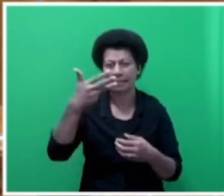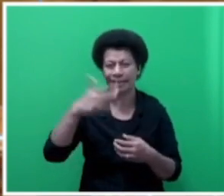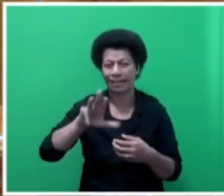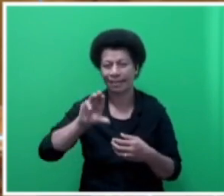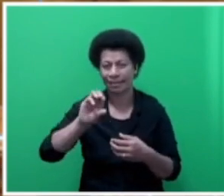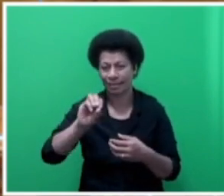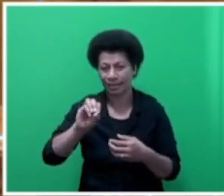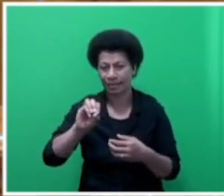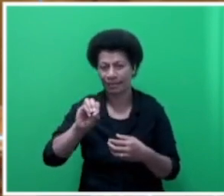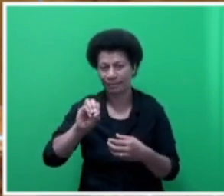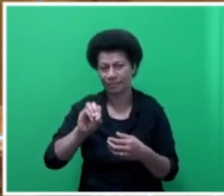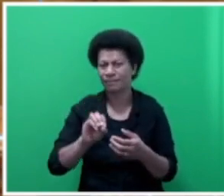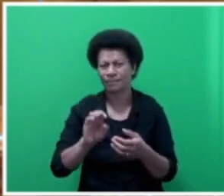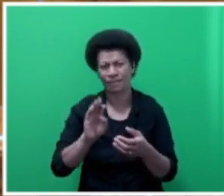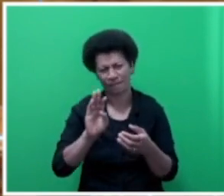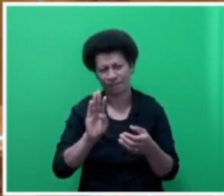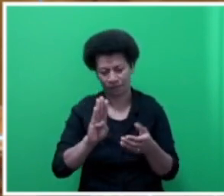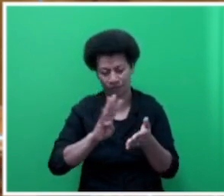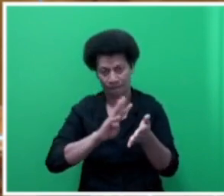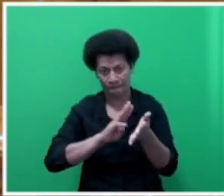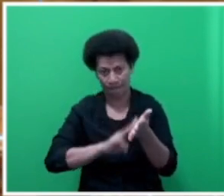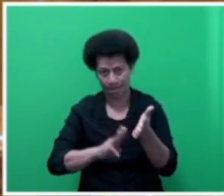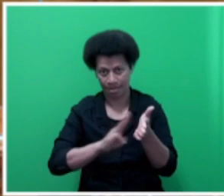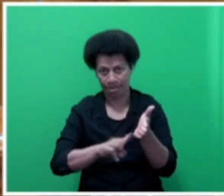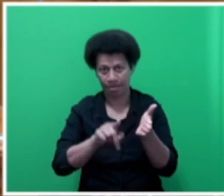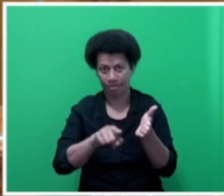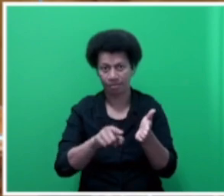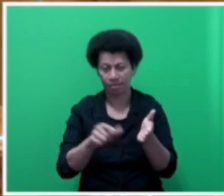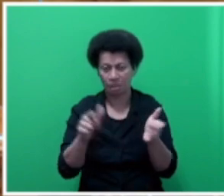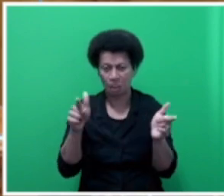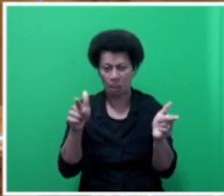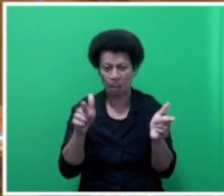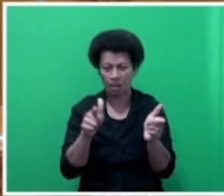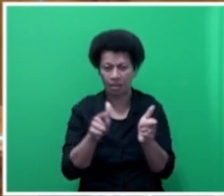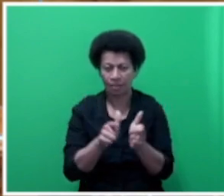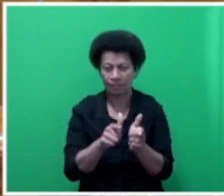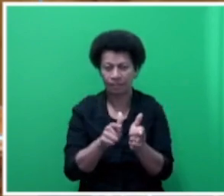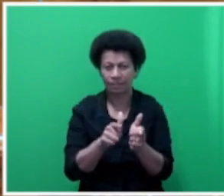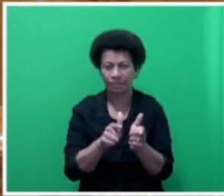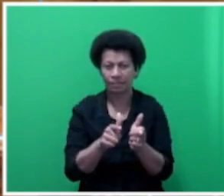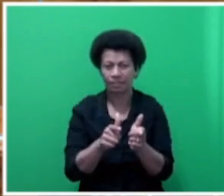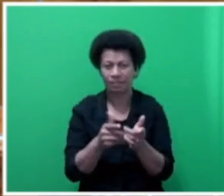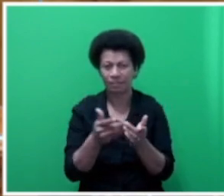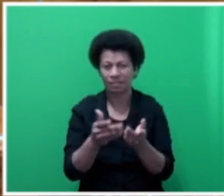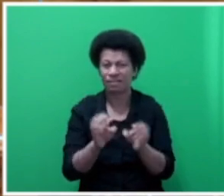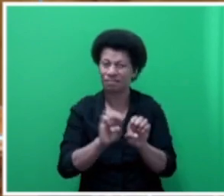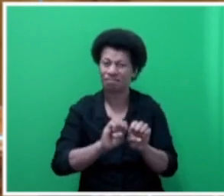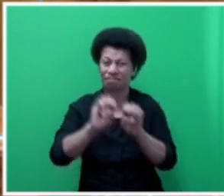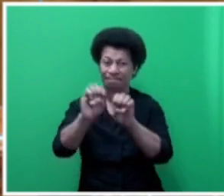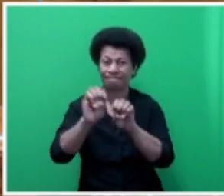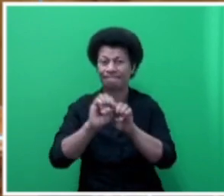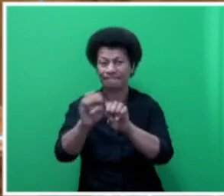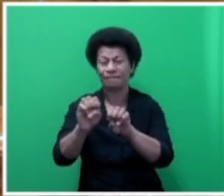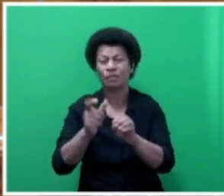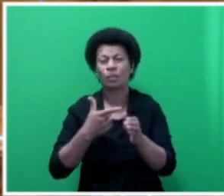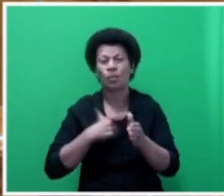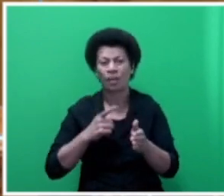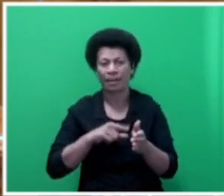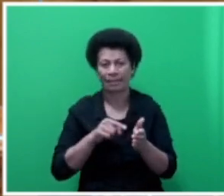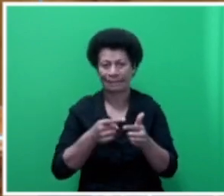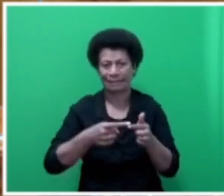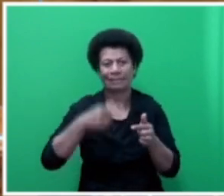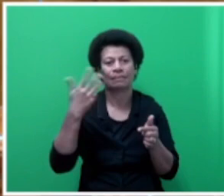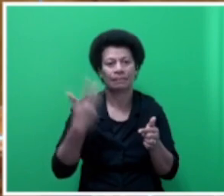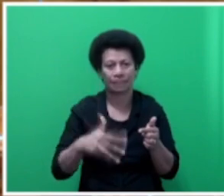990.4 million. The decline in re-export is a challenge because our services are getting quite expensive,